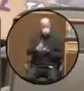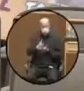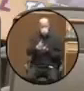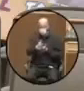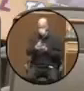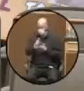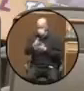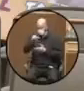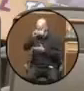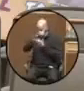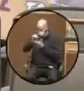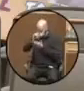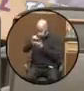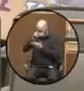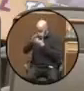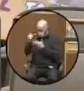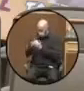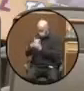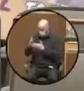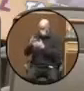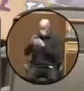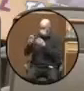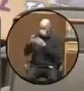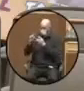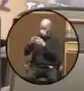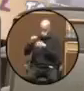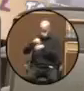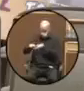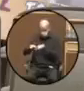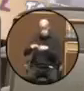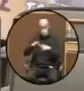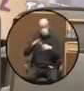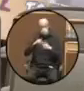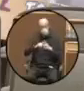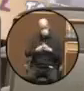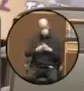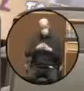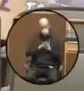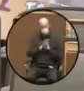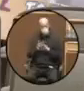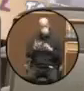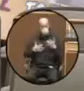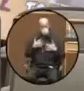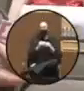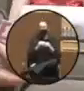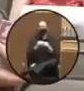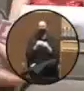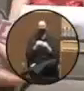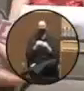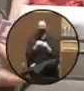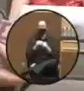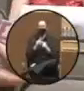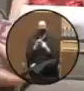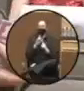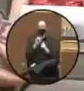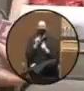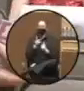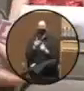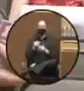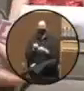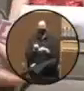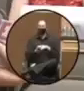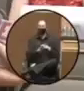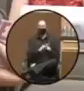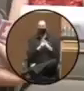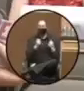don't exist. Stop being afraid of what could go wrong and start being excited about what could go right. We instilled so much fear for